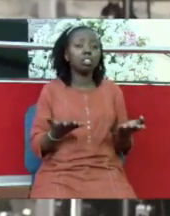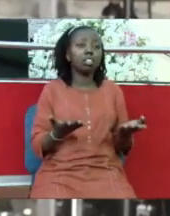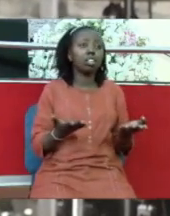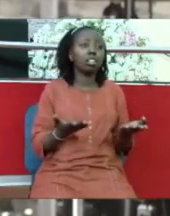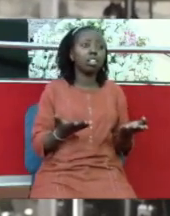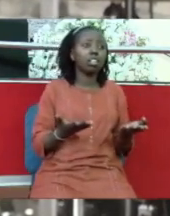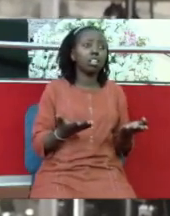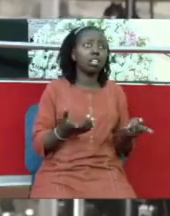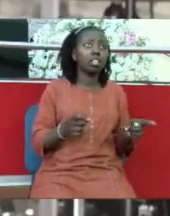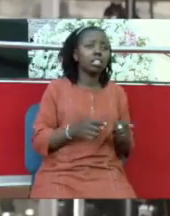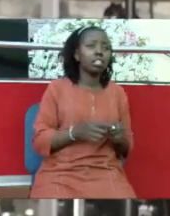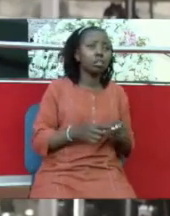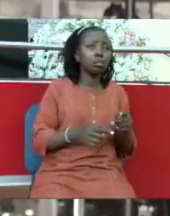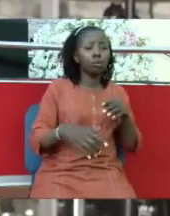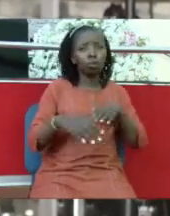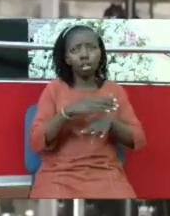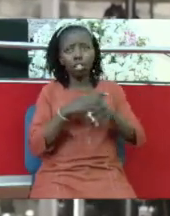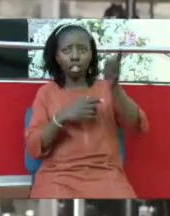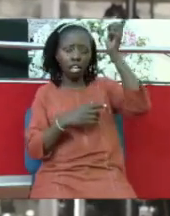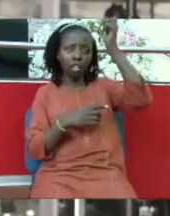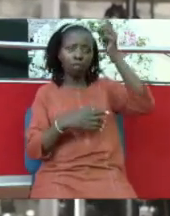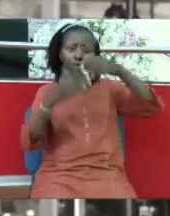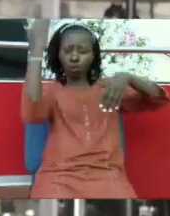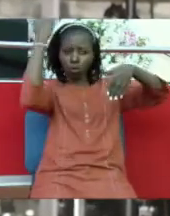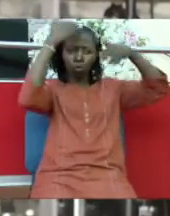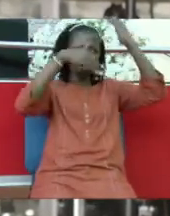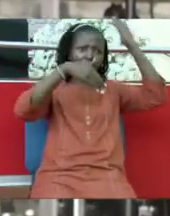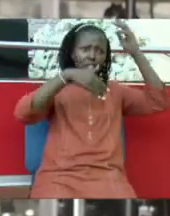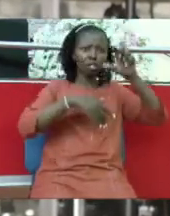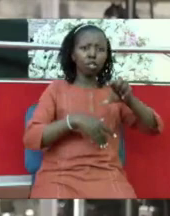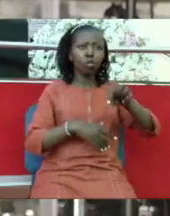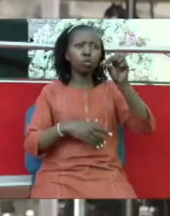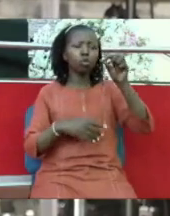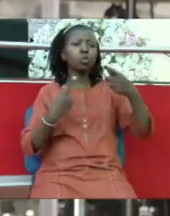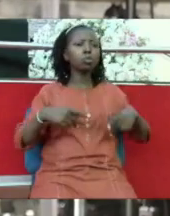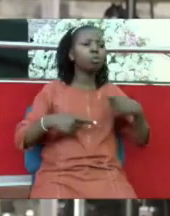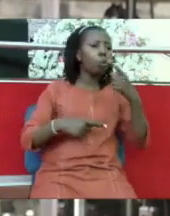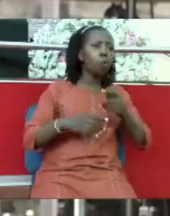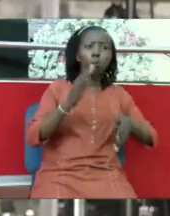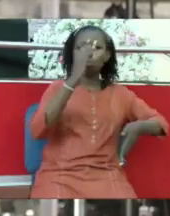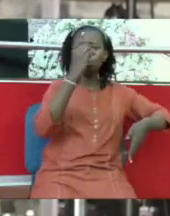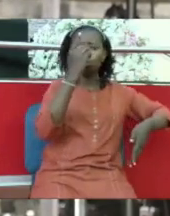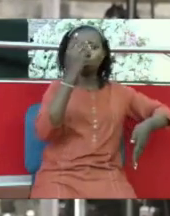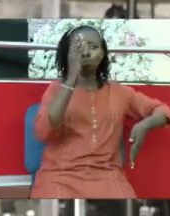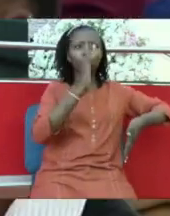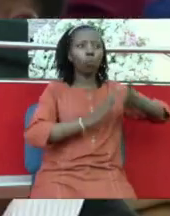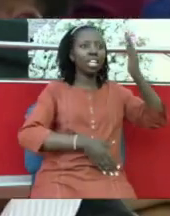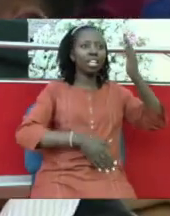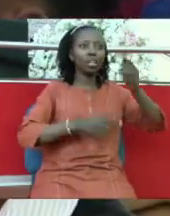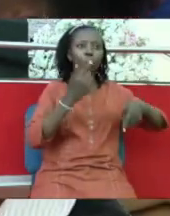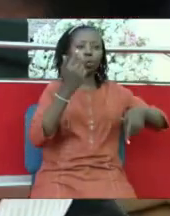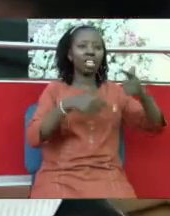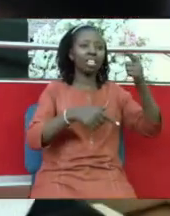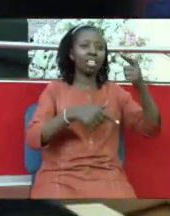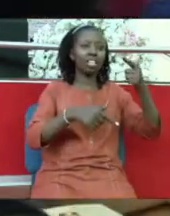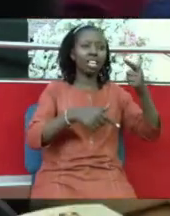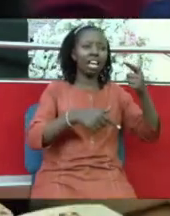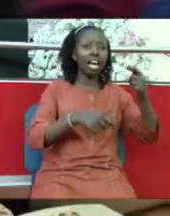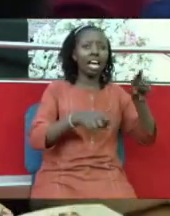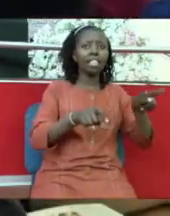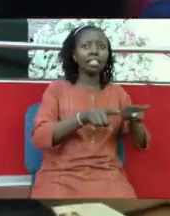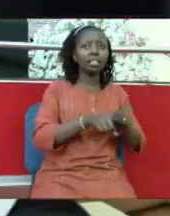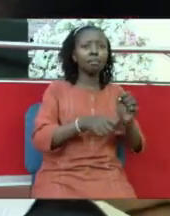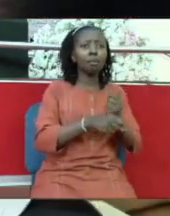you go to the university, you select those who have passed very well, and you make them management